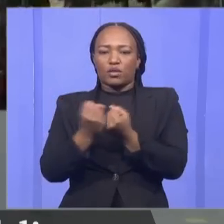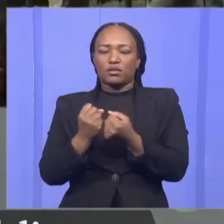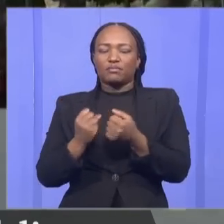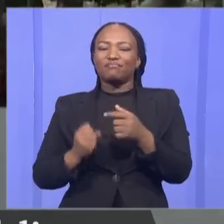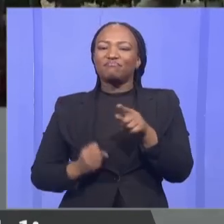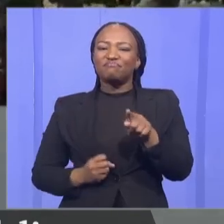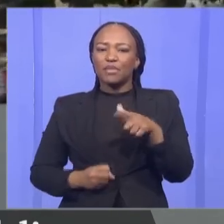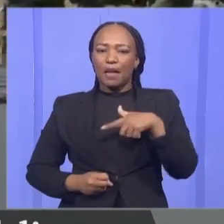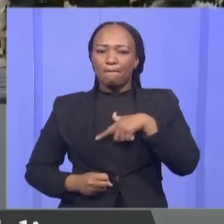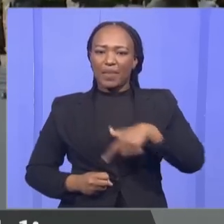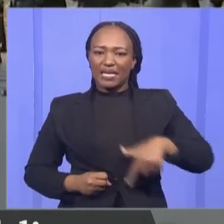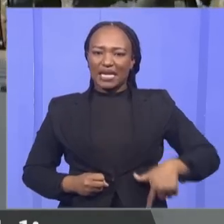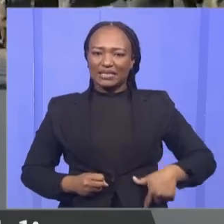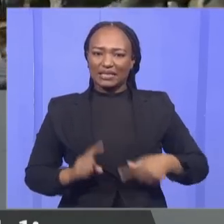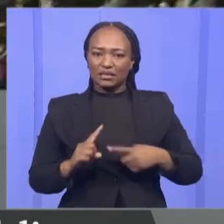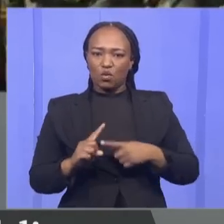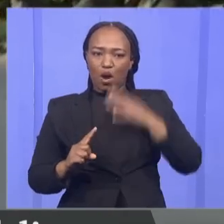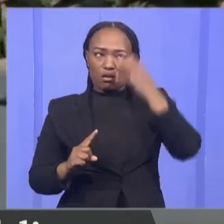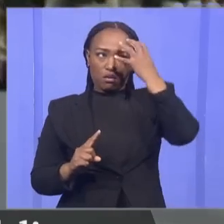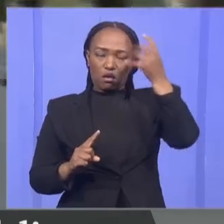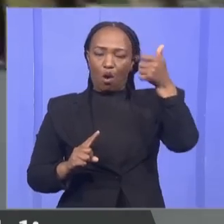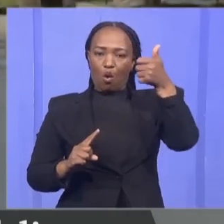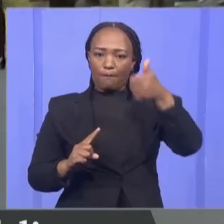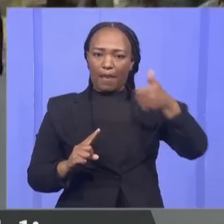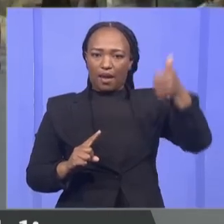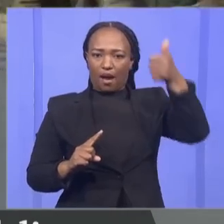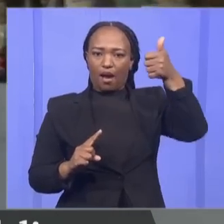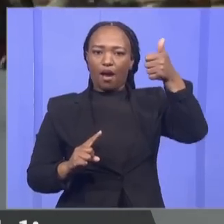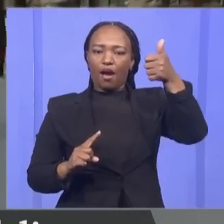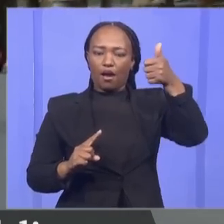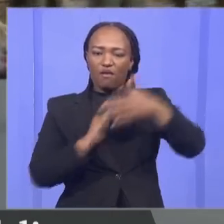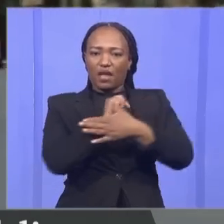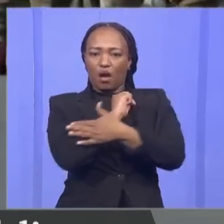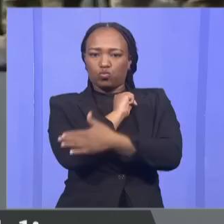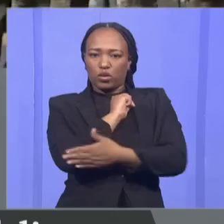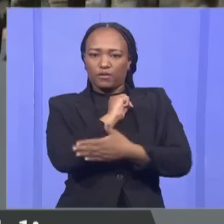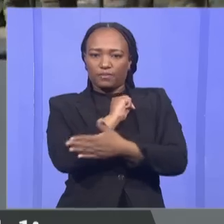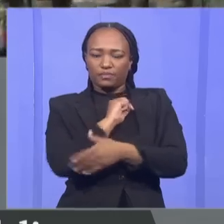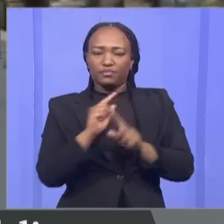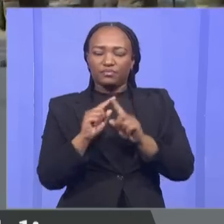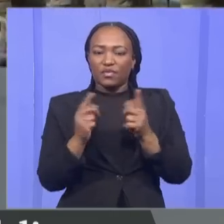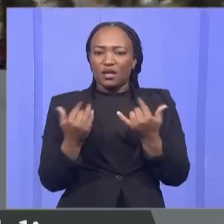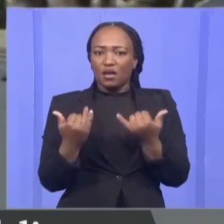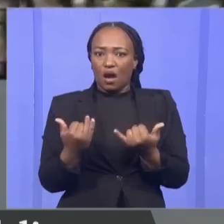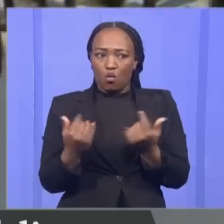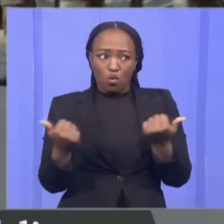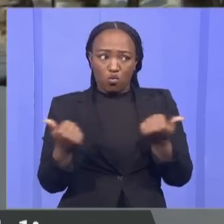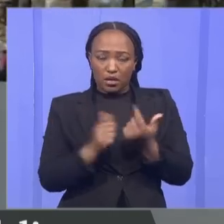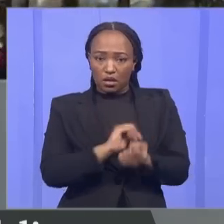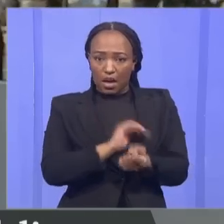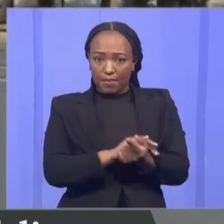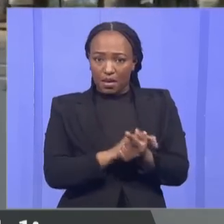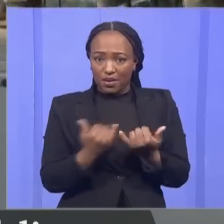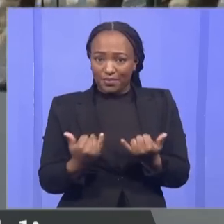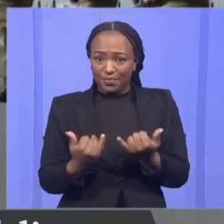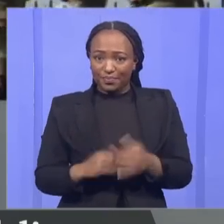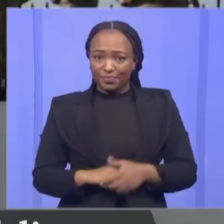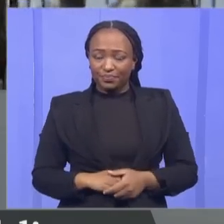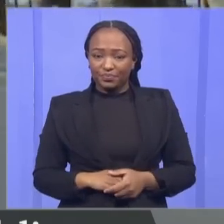that unfold? What does that aspect entail? Or, as far as you're concerned, is that already happening at the moment?